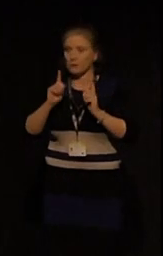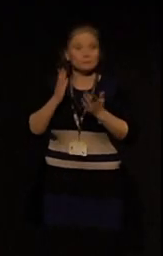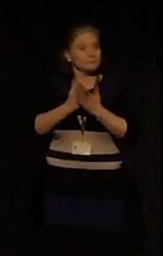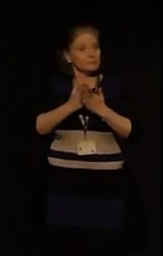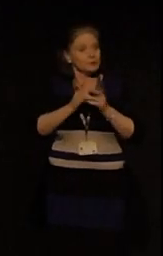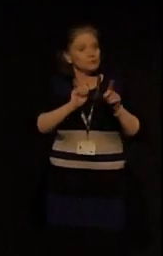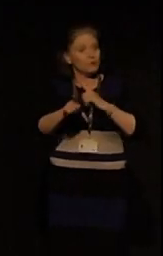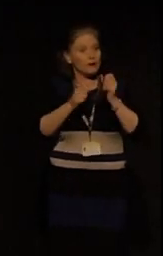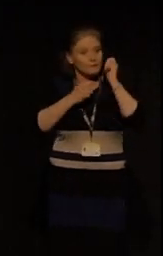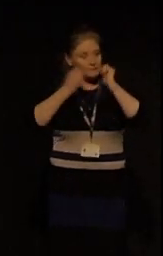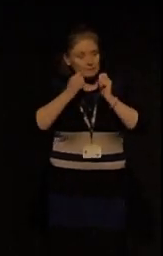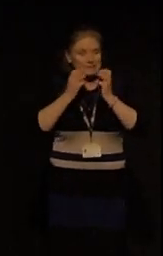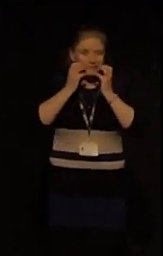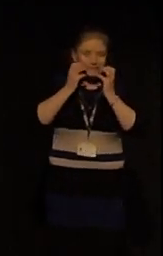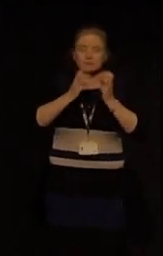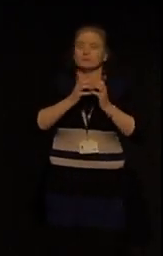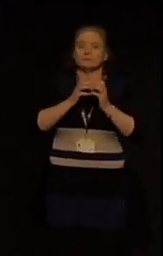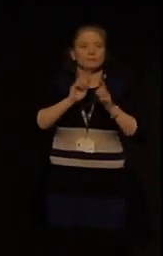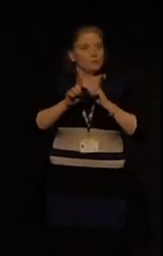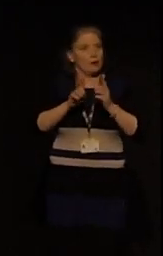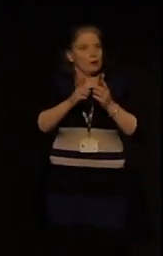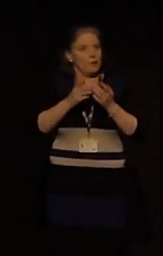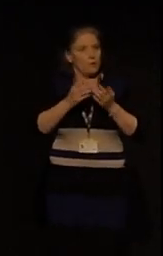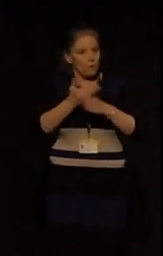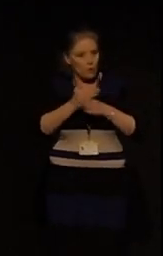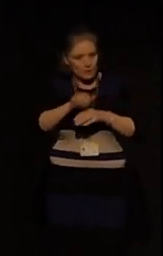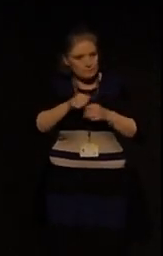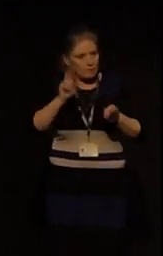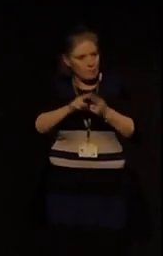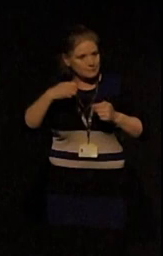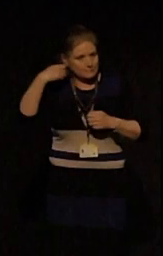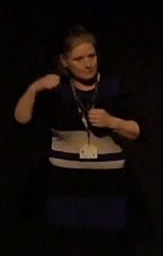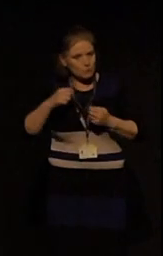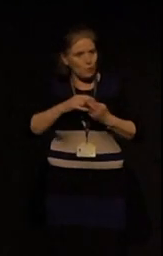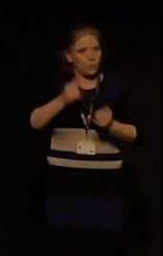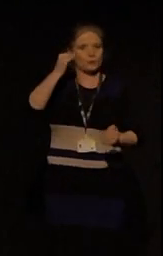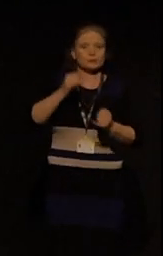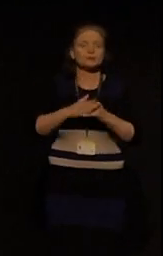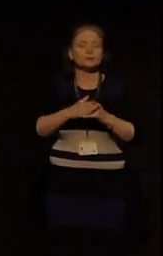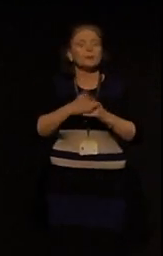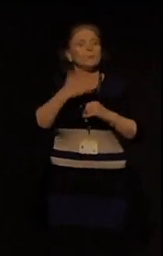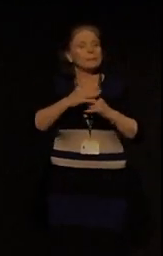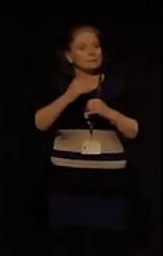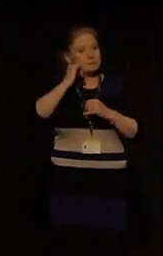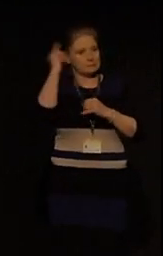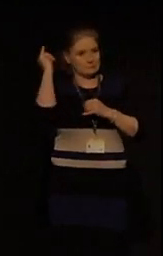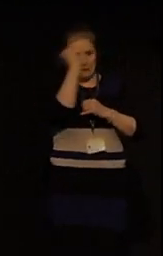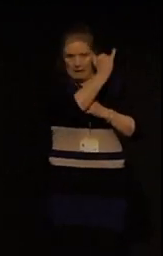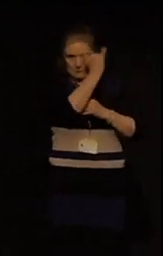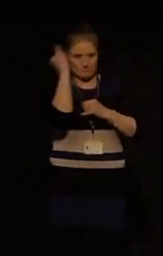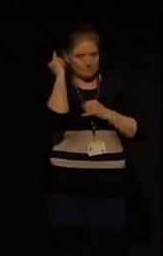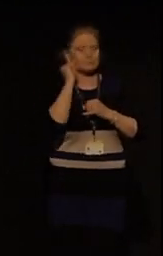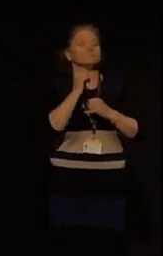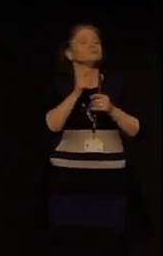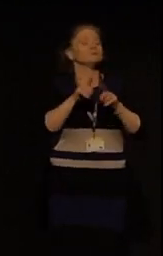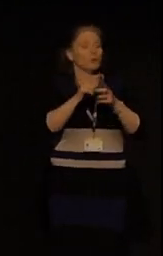was sufficient to either make their tinnitus quieter or louder. We do three types of brain scans on them. We did a resting brain scan